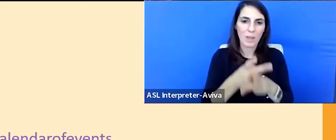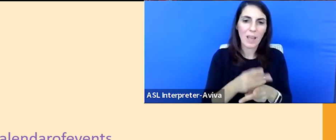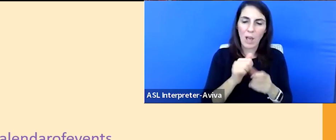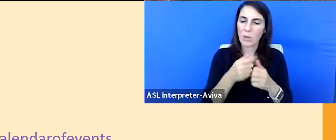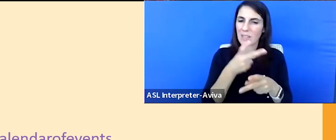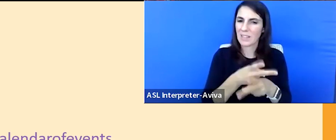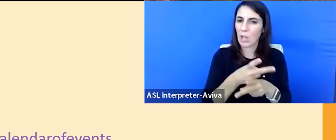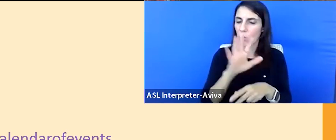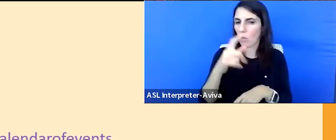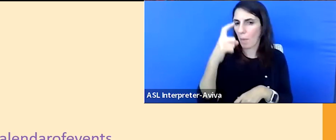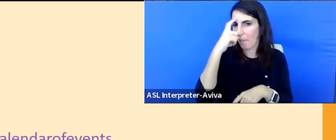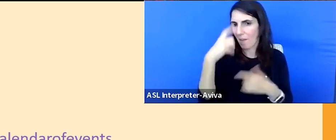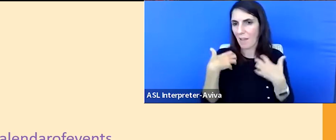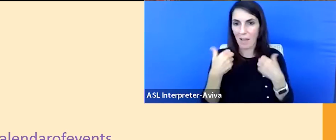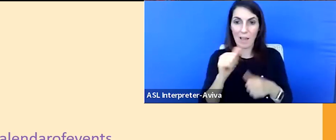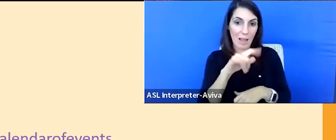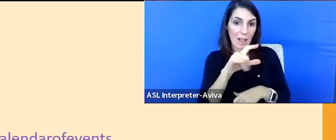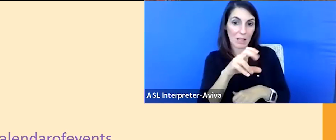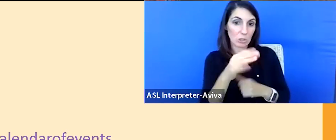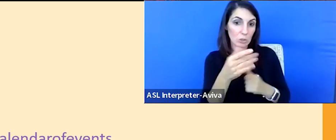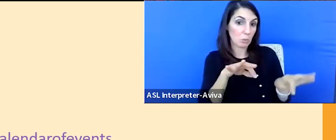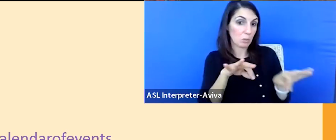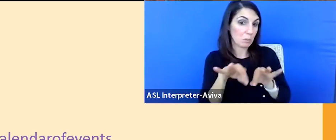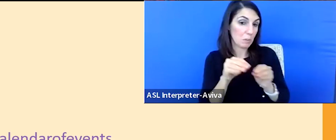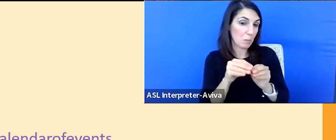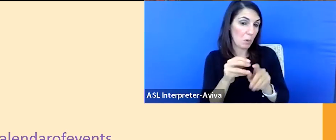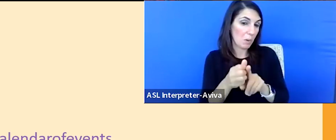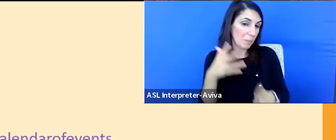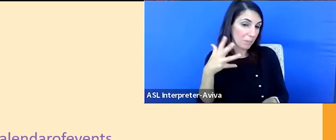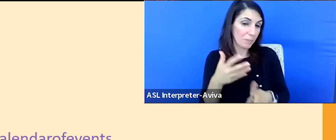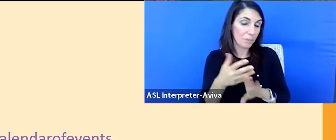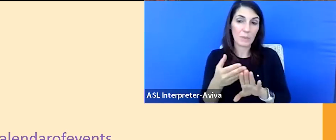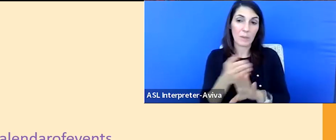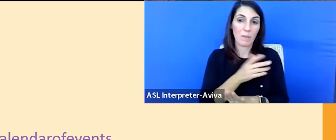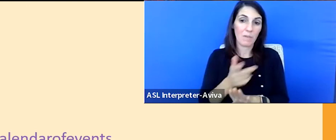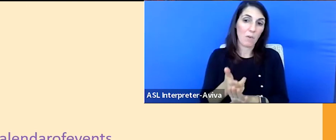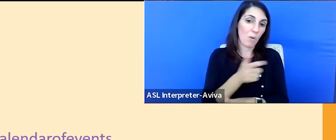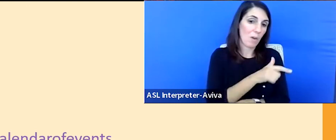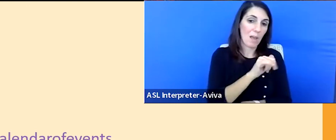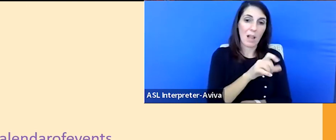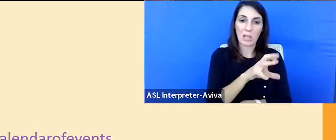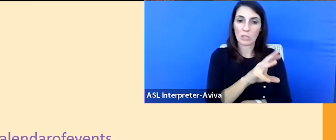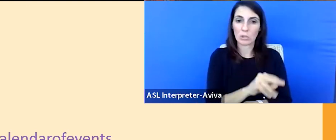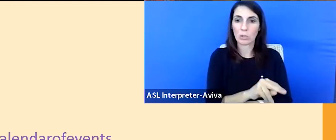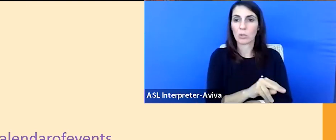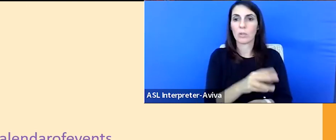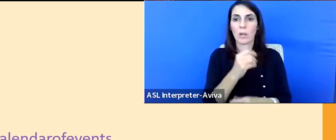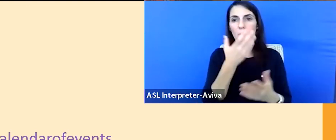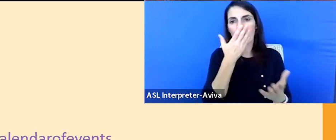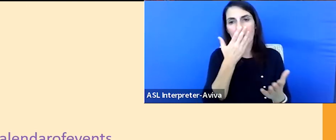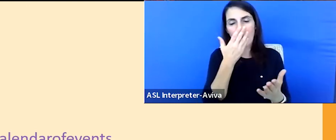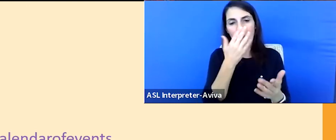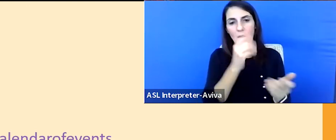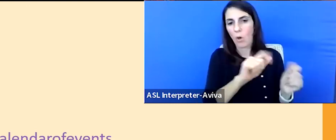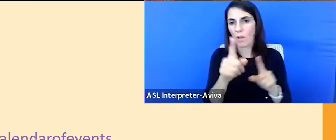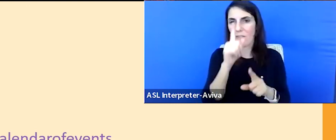But I don't know, Allison, if you want to say a few more words about that. And then before I pass it on to Allison, also to once again, thank everyone for